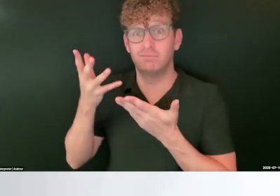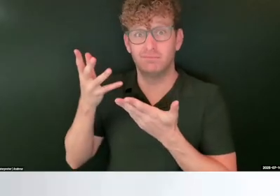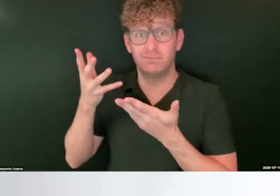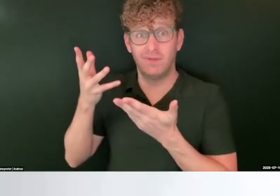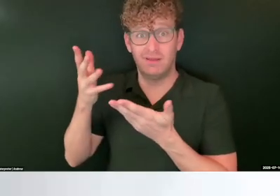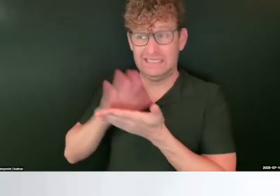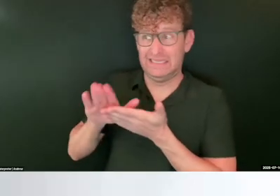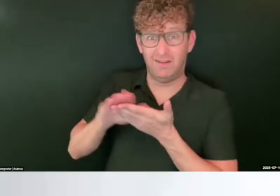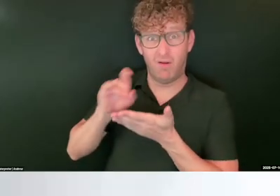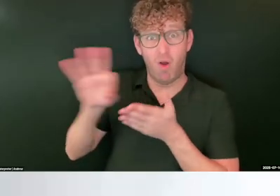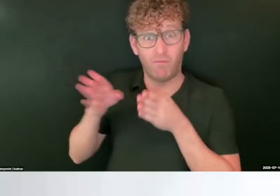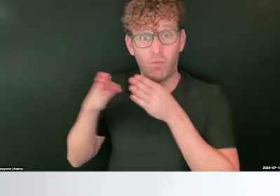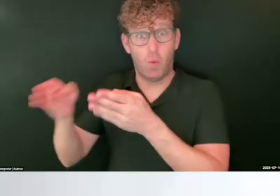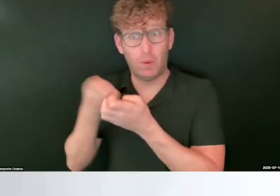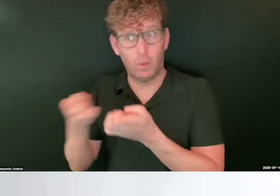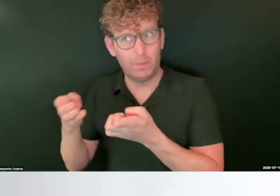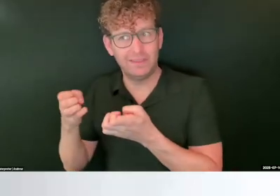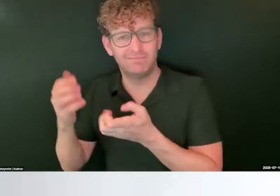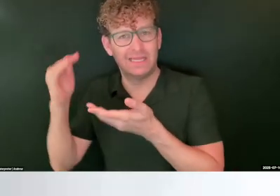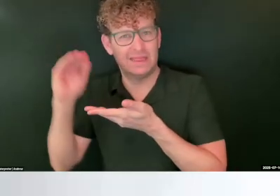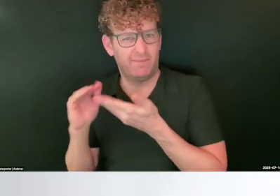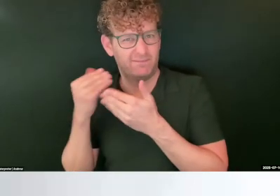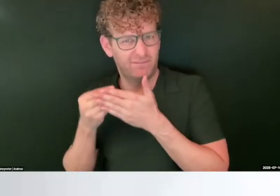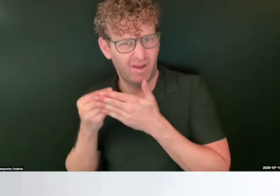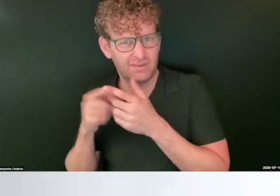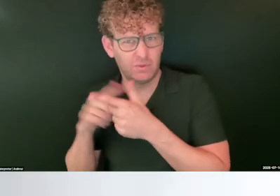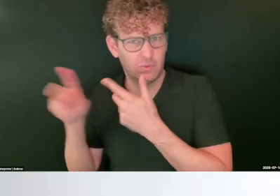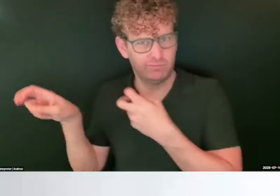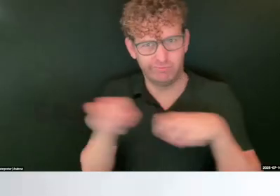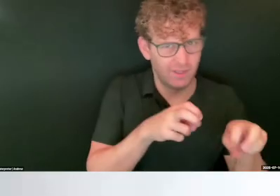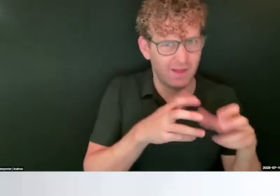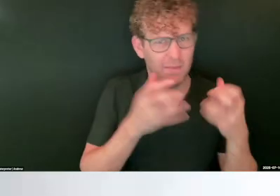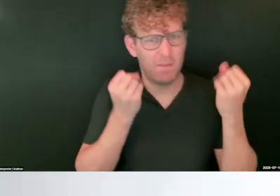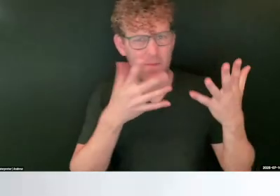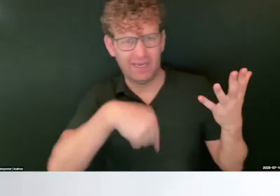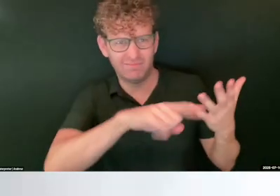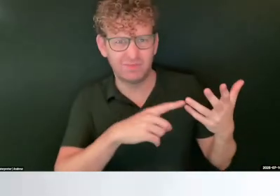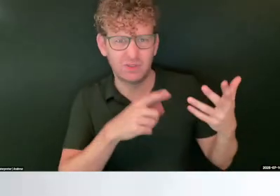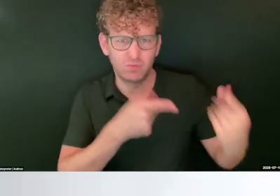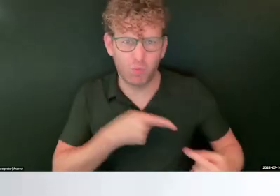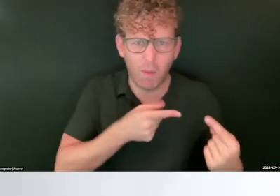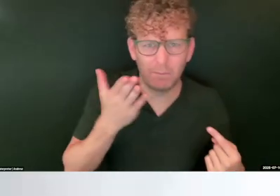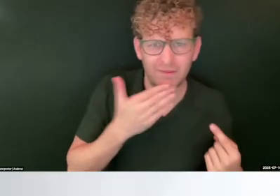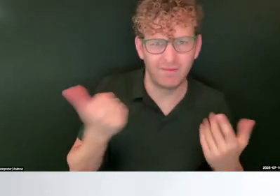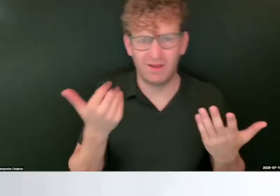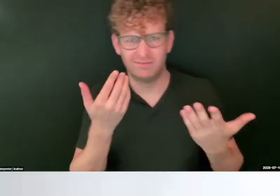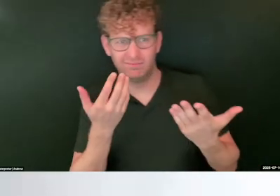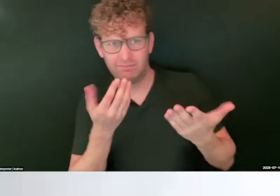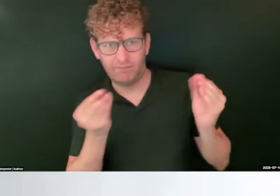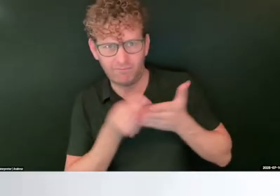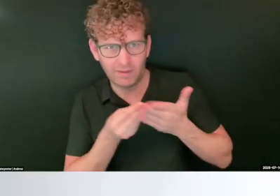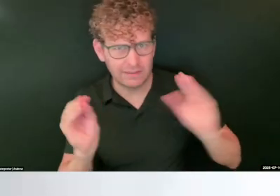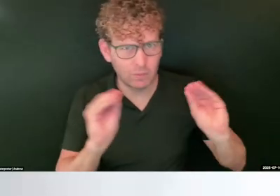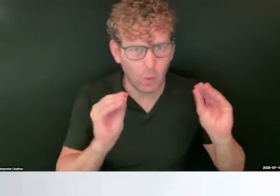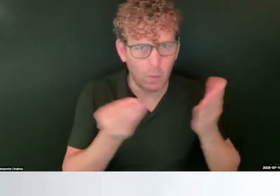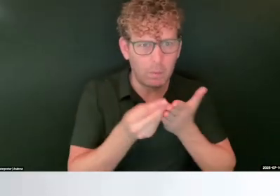Equipment Project's limited funds only to small businesses and public agencies because many of them struggle to have the funds needed to be able to purchase